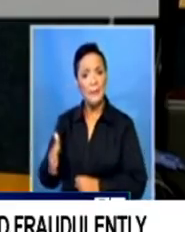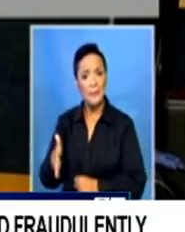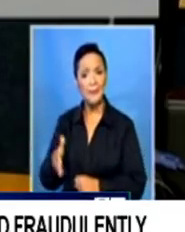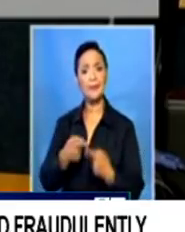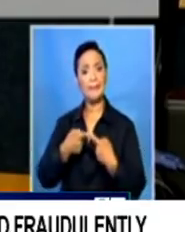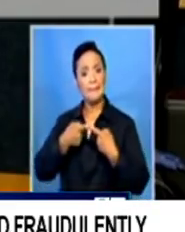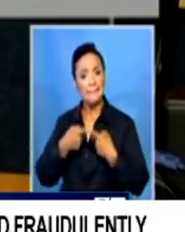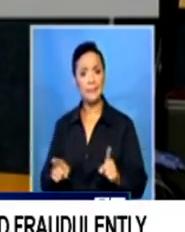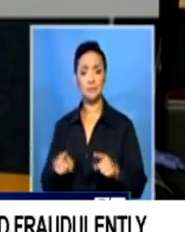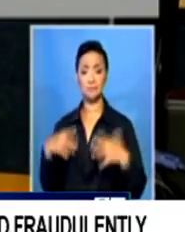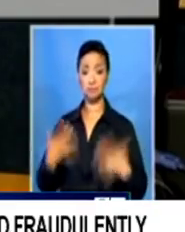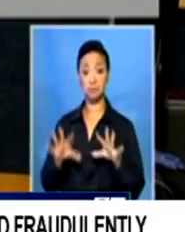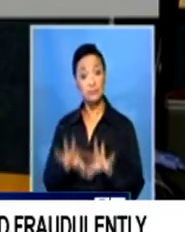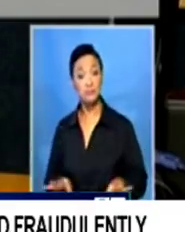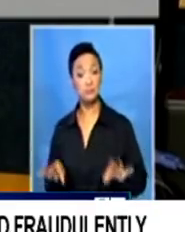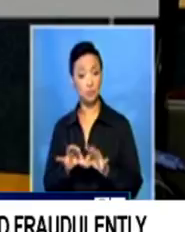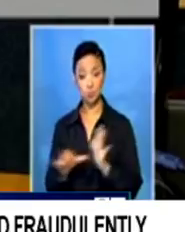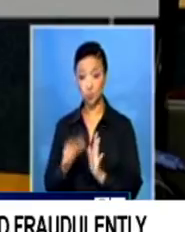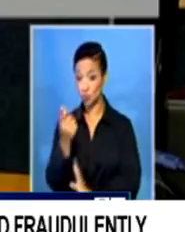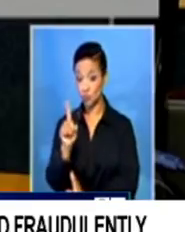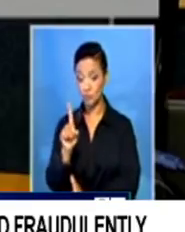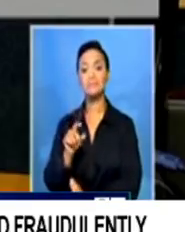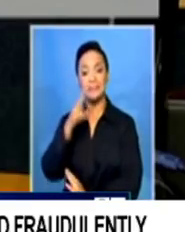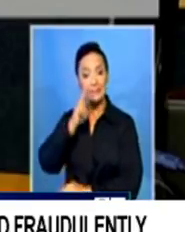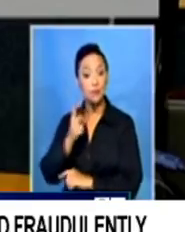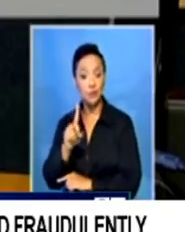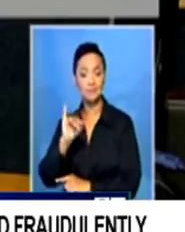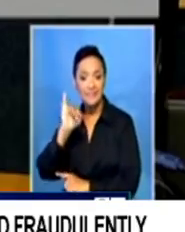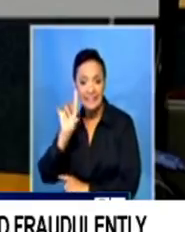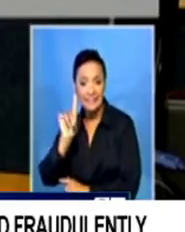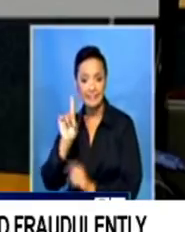time, to such an extent that people think that